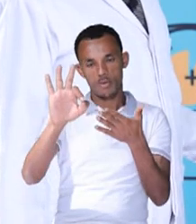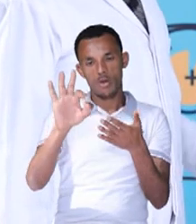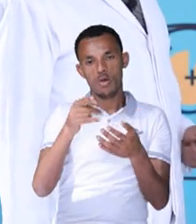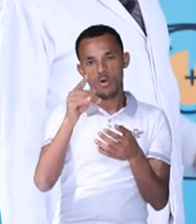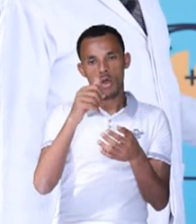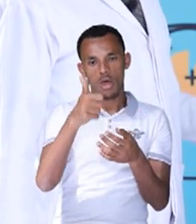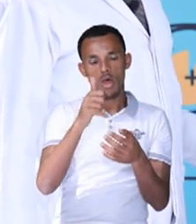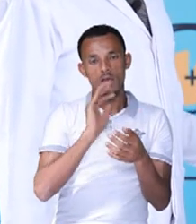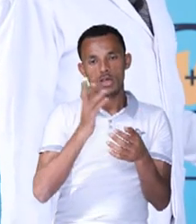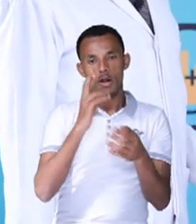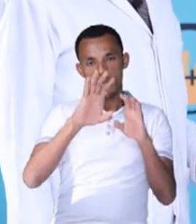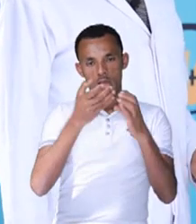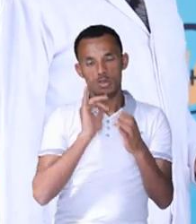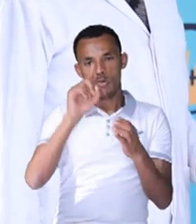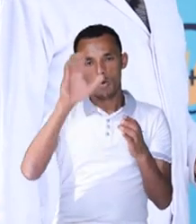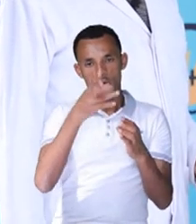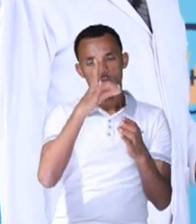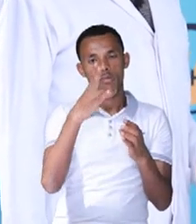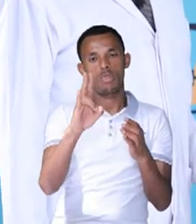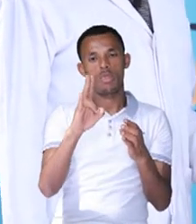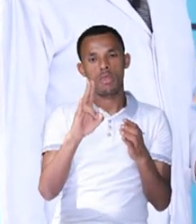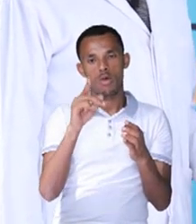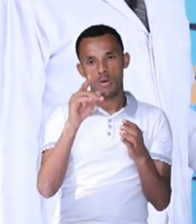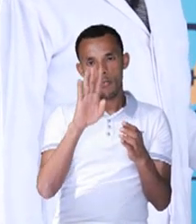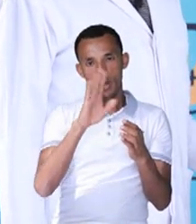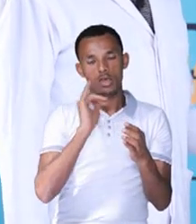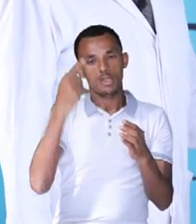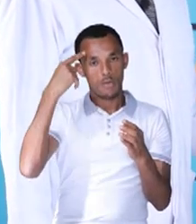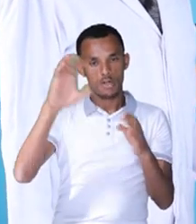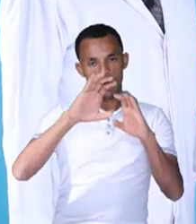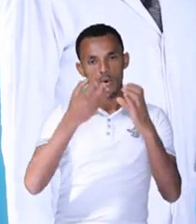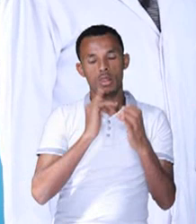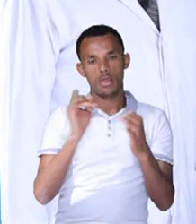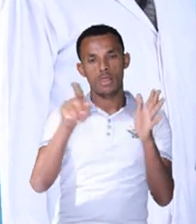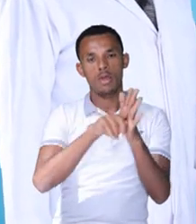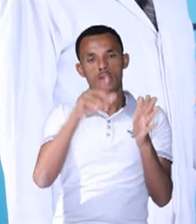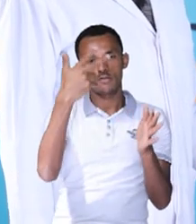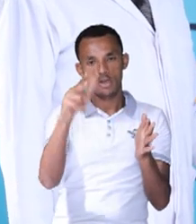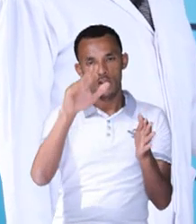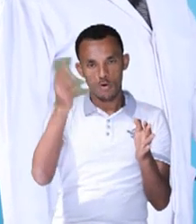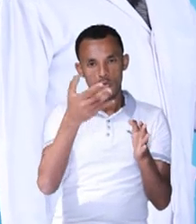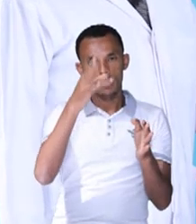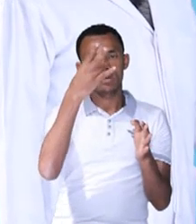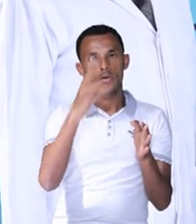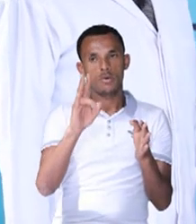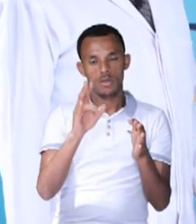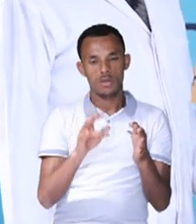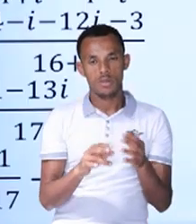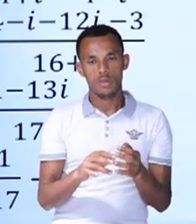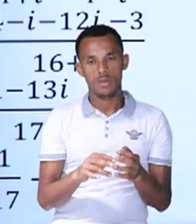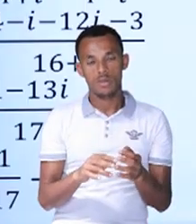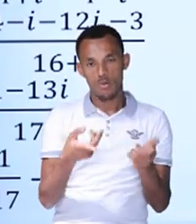Your a or the real part is 1 over 17. Your b, the imaginary part, negative 13 over 17 it